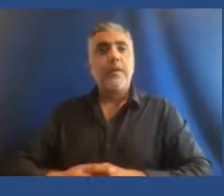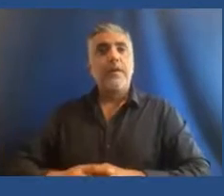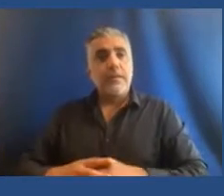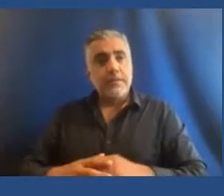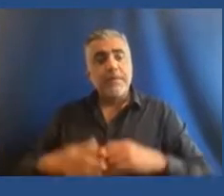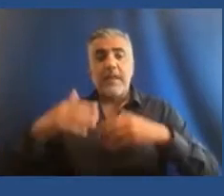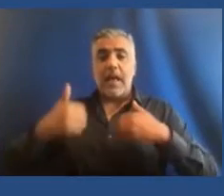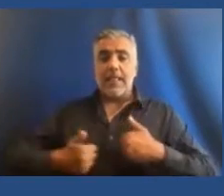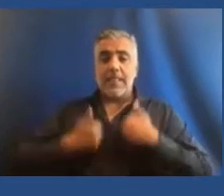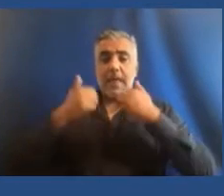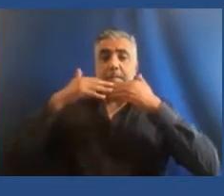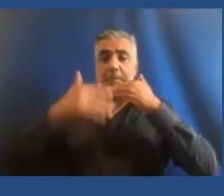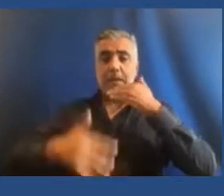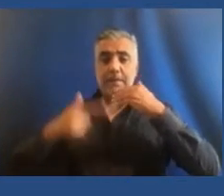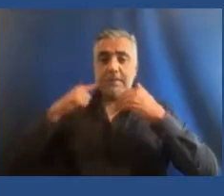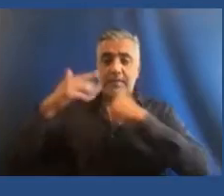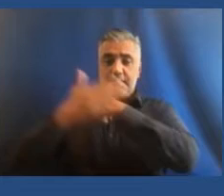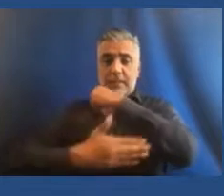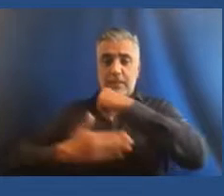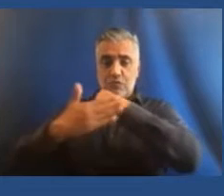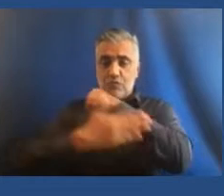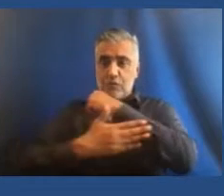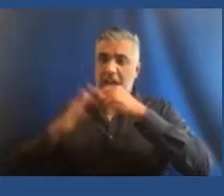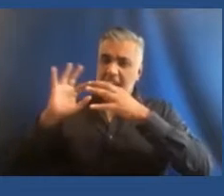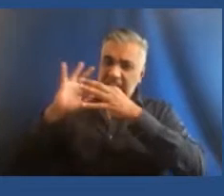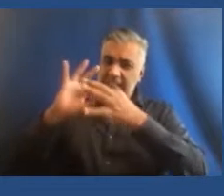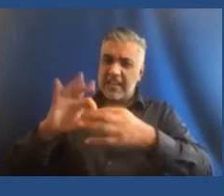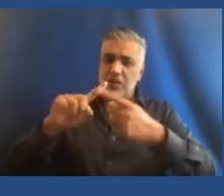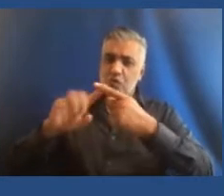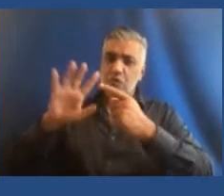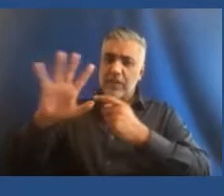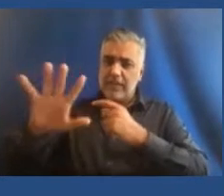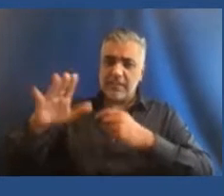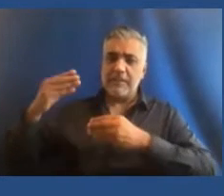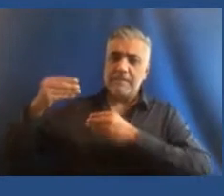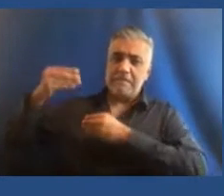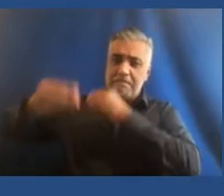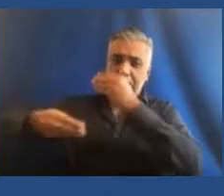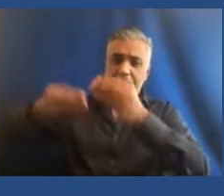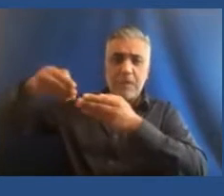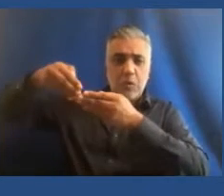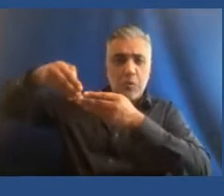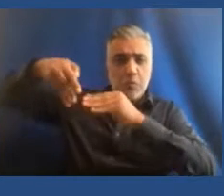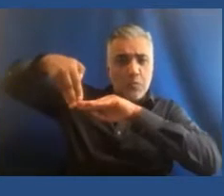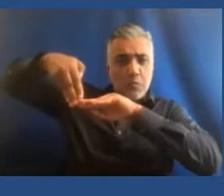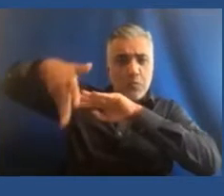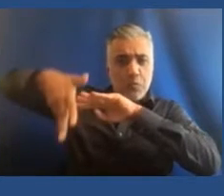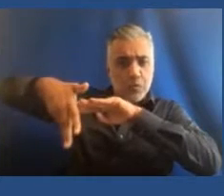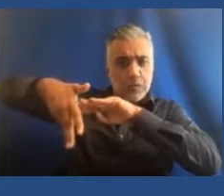This is what I wish for you, that the cross be your bridge between the past and the future.